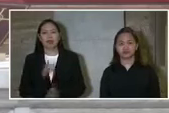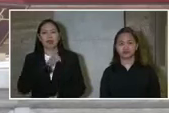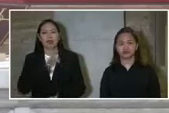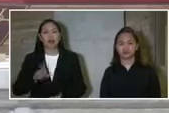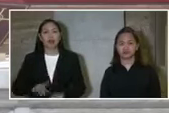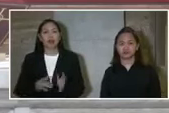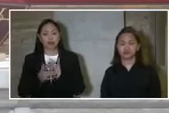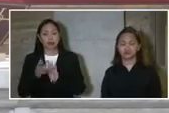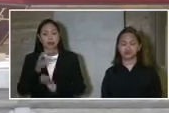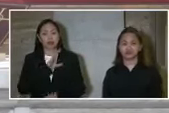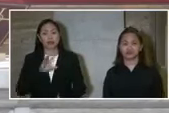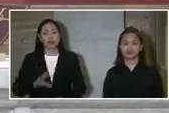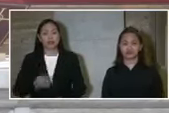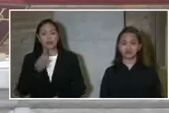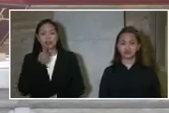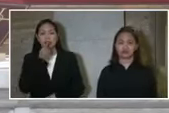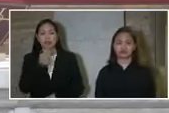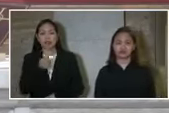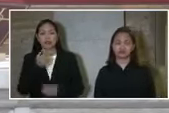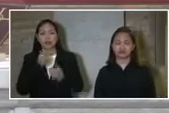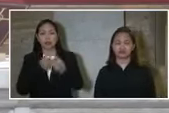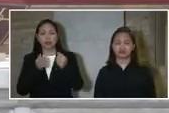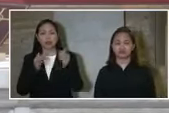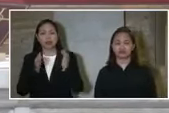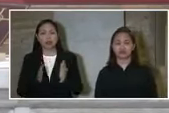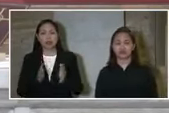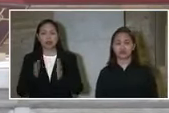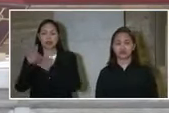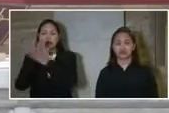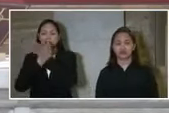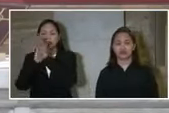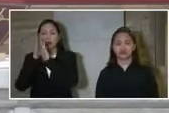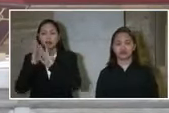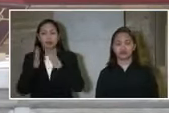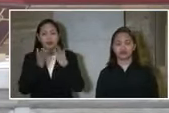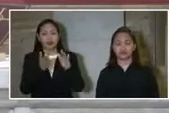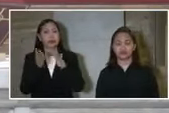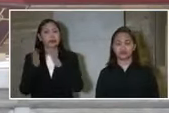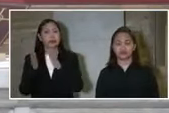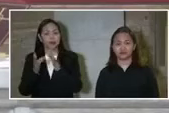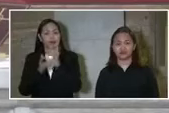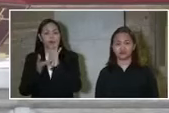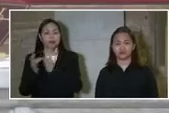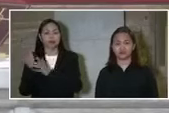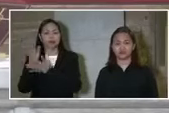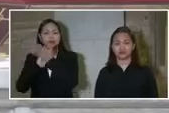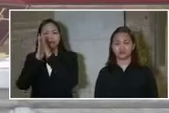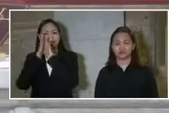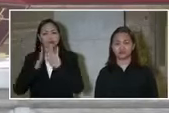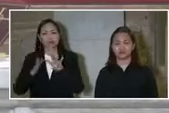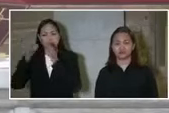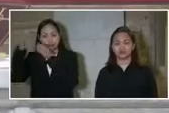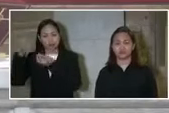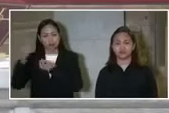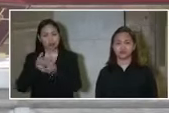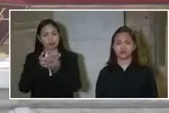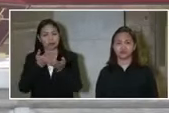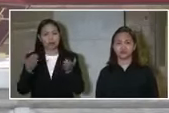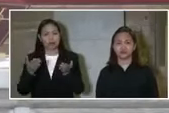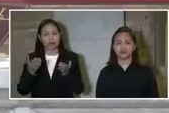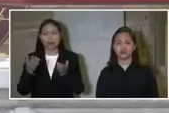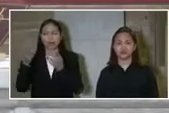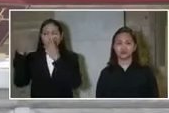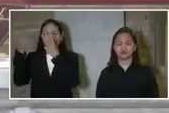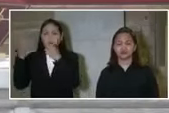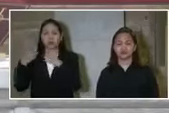Lord Jesus Christ, who said to your apostles, "Peace I leave you, my peace I give you," look not on our